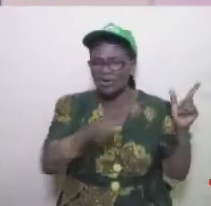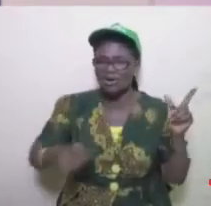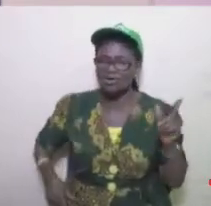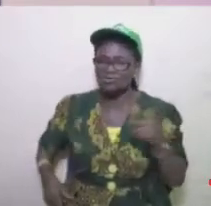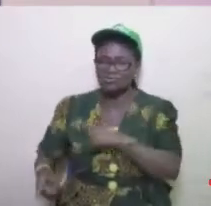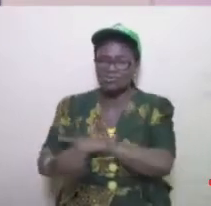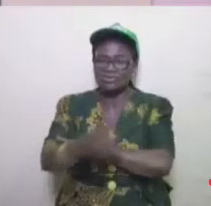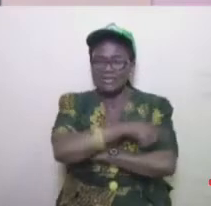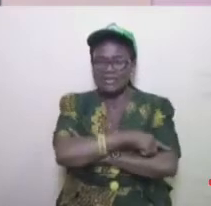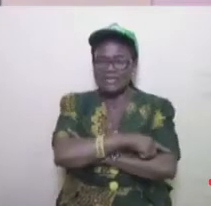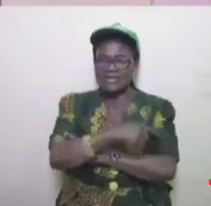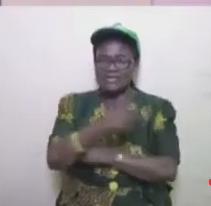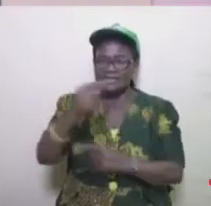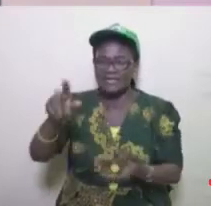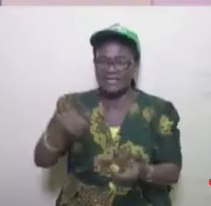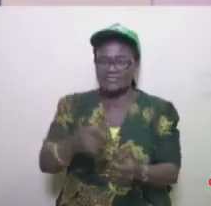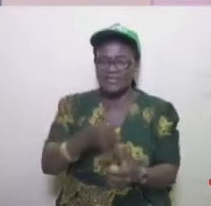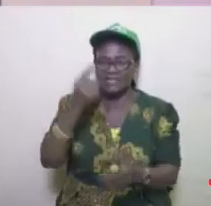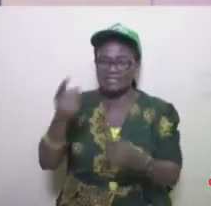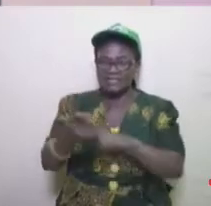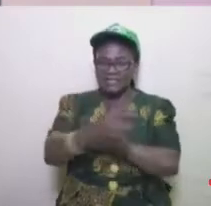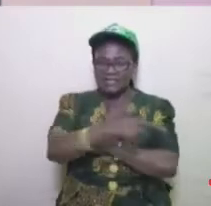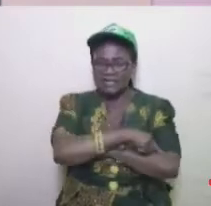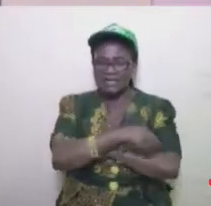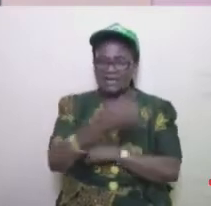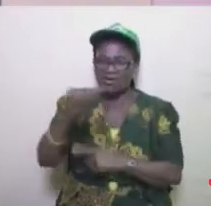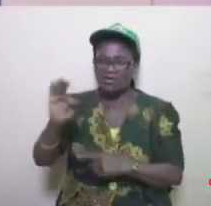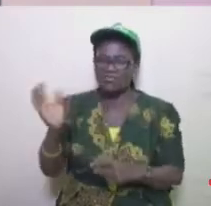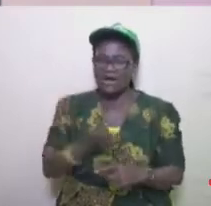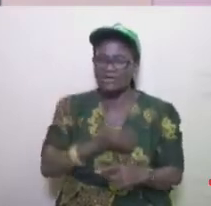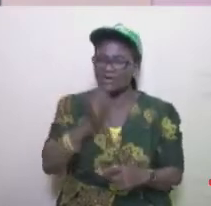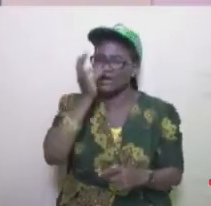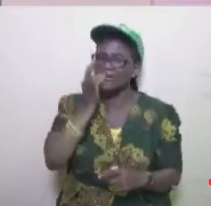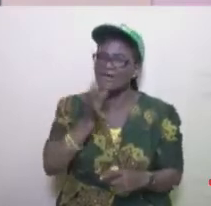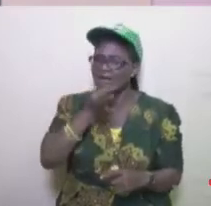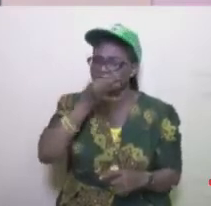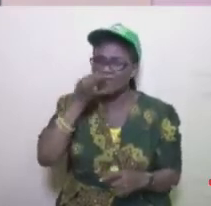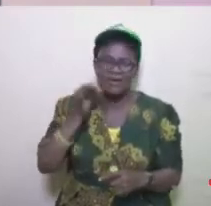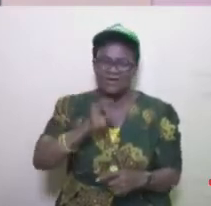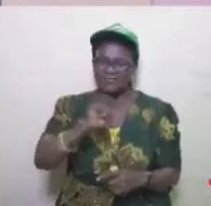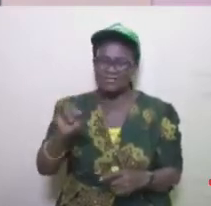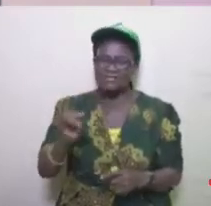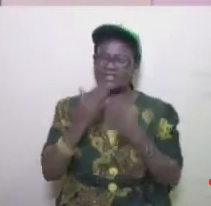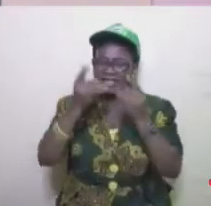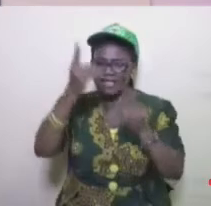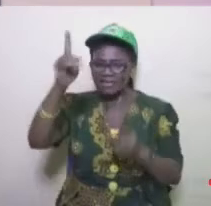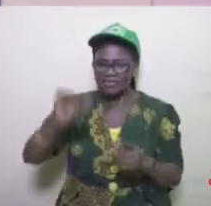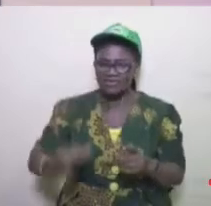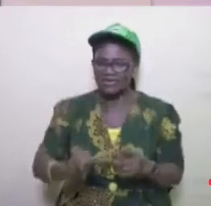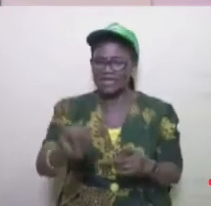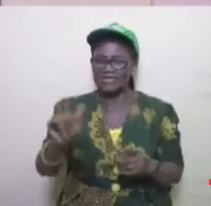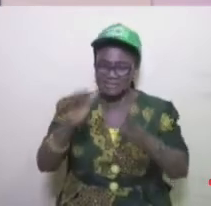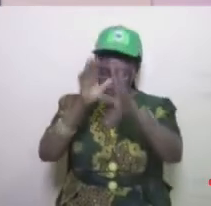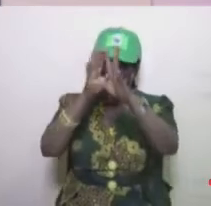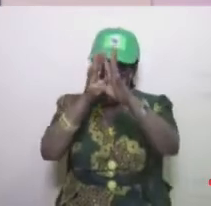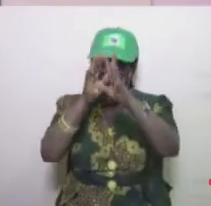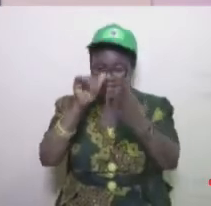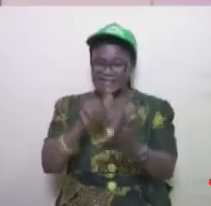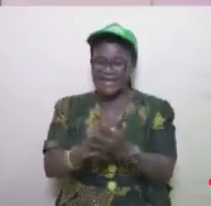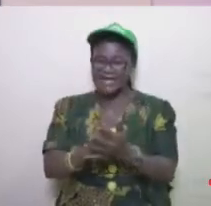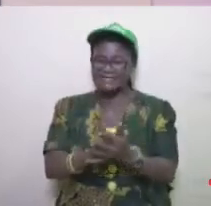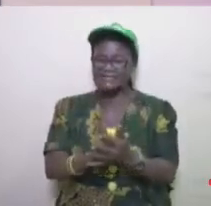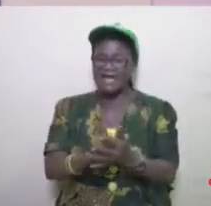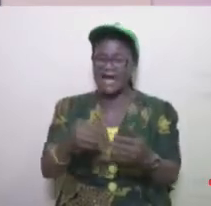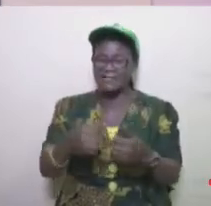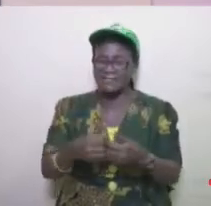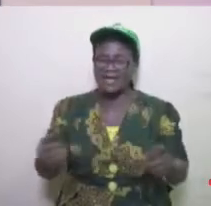is the first day of our fasting. Thank you, Everlasting Father, that even despite